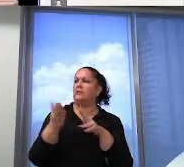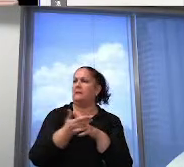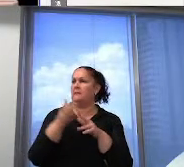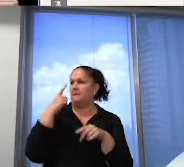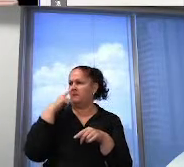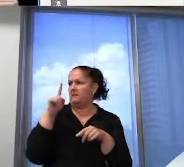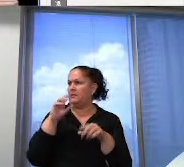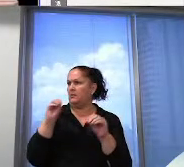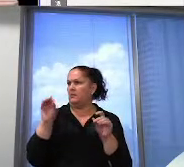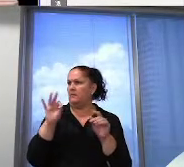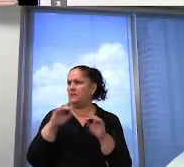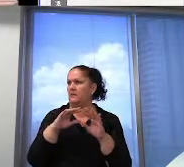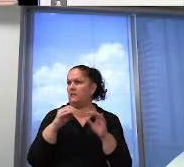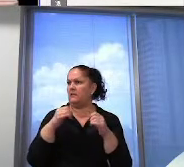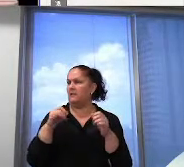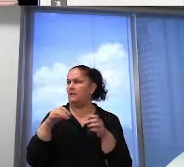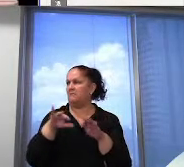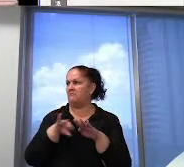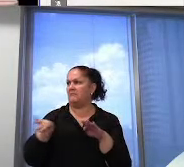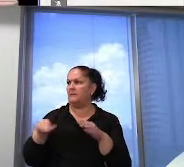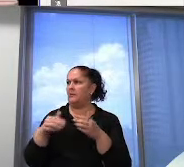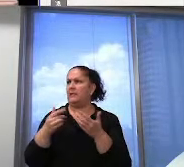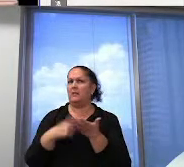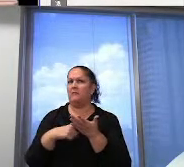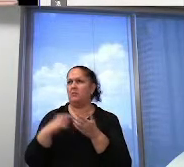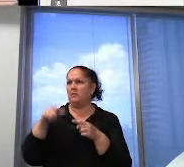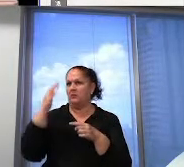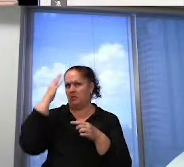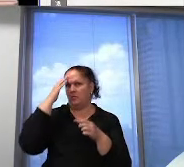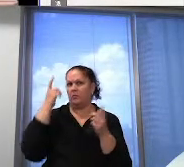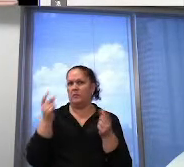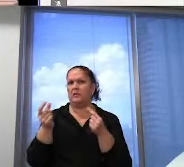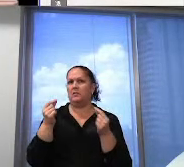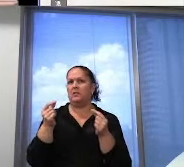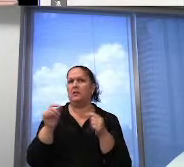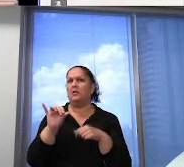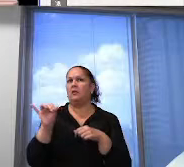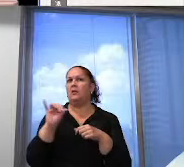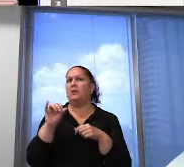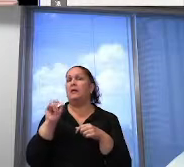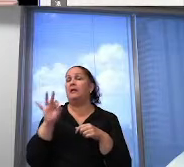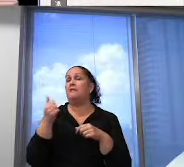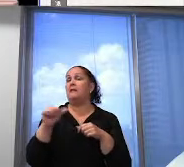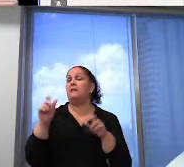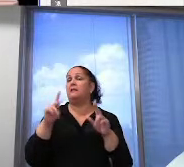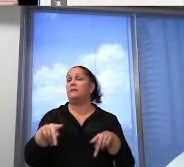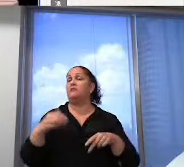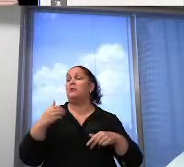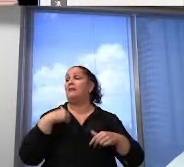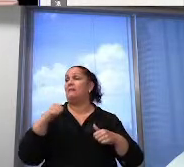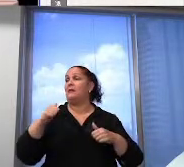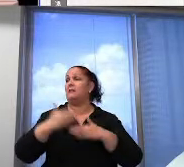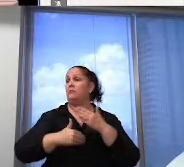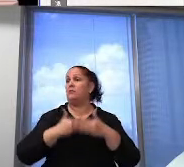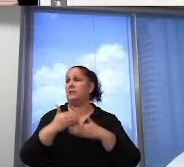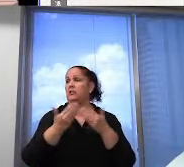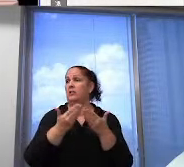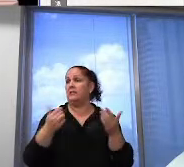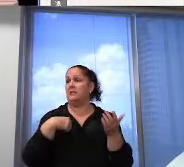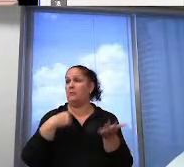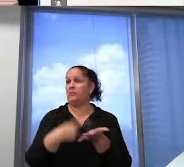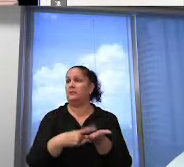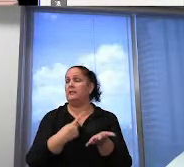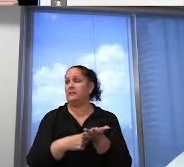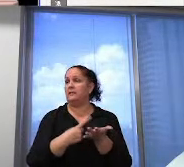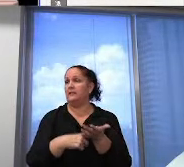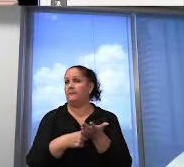out. If nobody minds, they're having an off-line conversation, so we know what we're doing. Also, if anybody has any procedural things